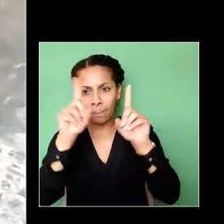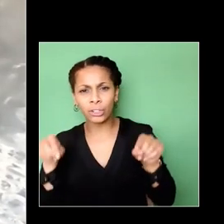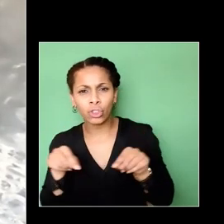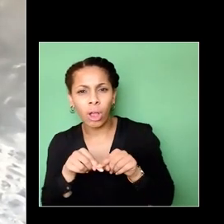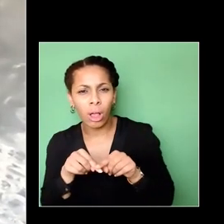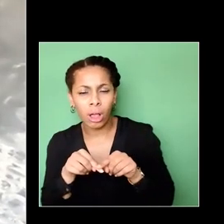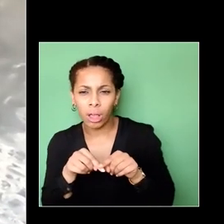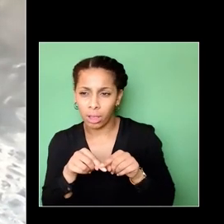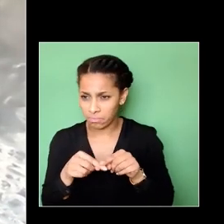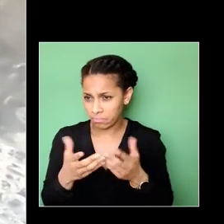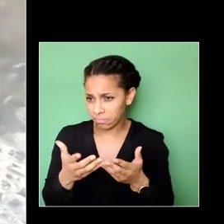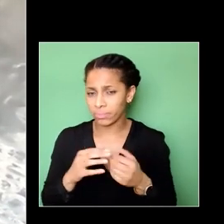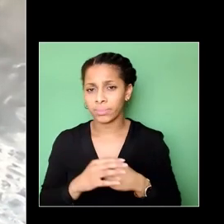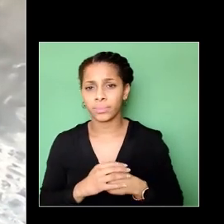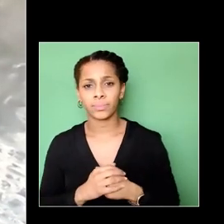your work?